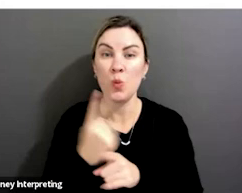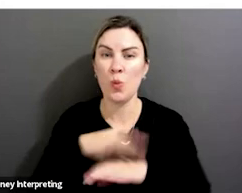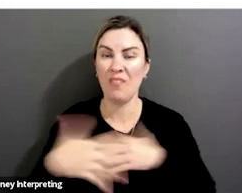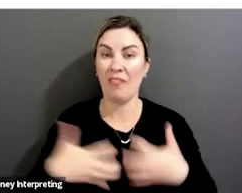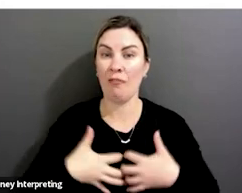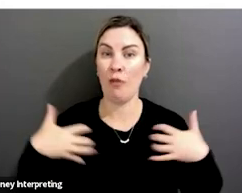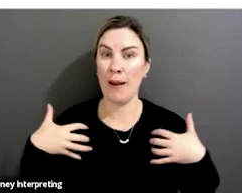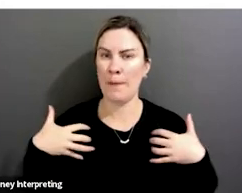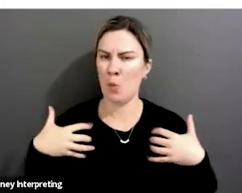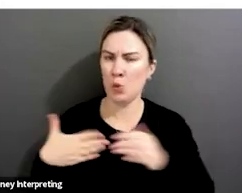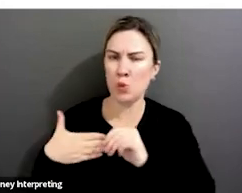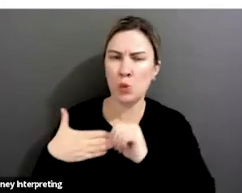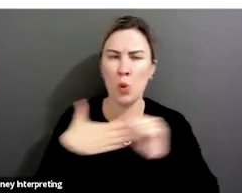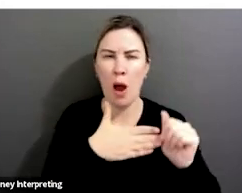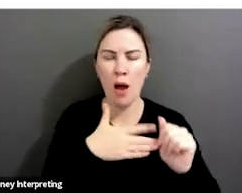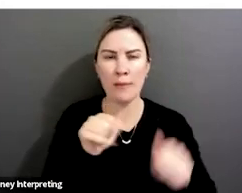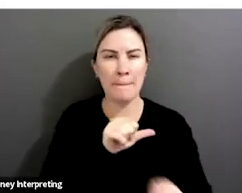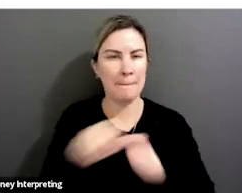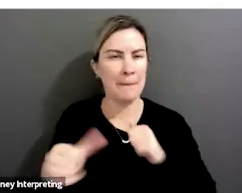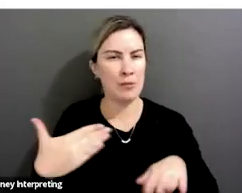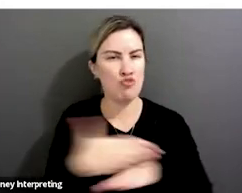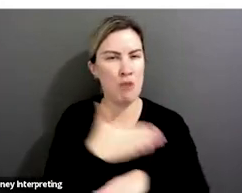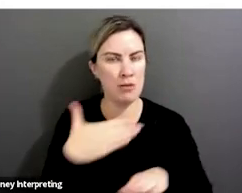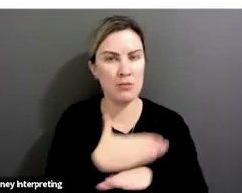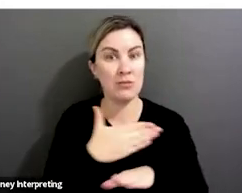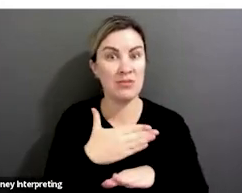practice, collaborative and multi-sector